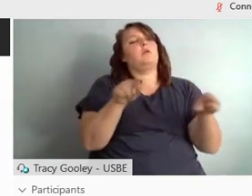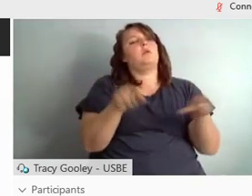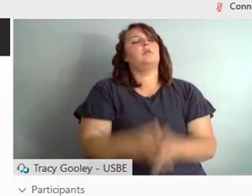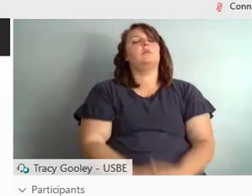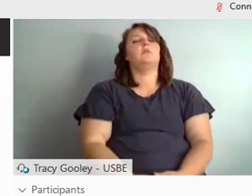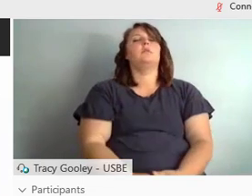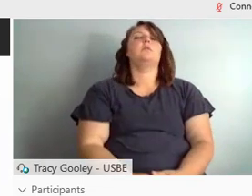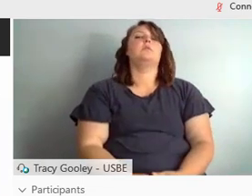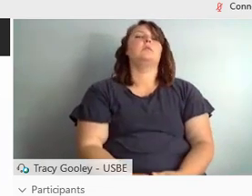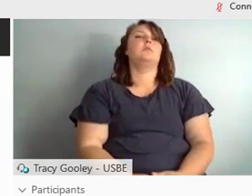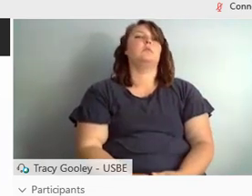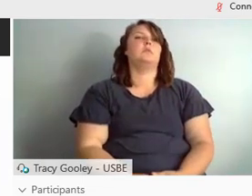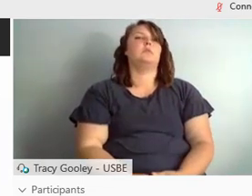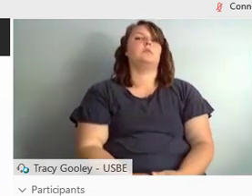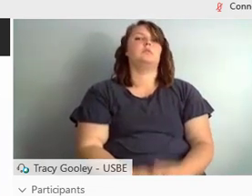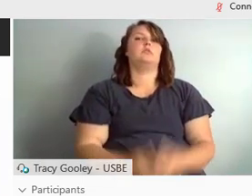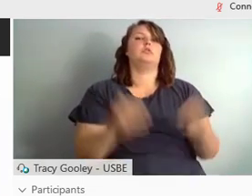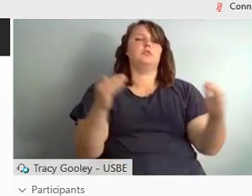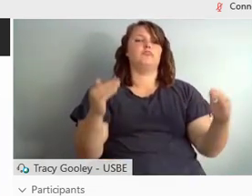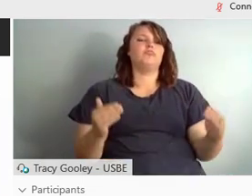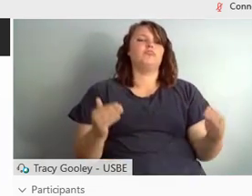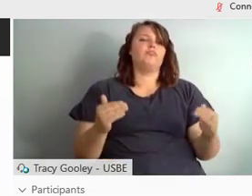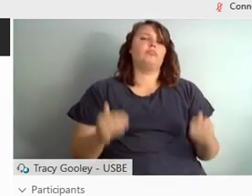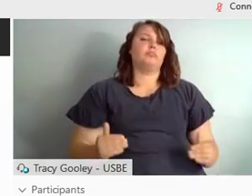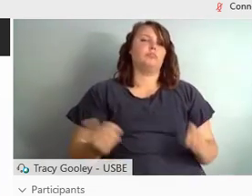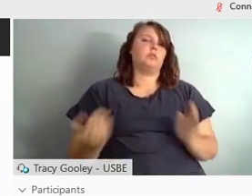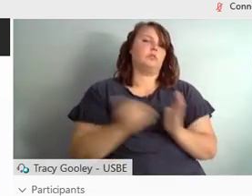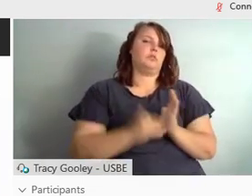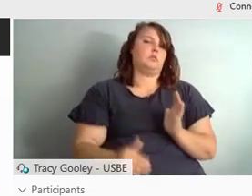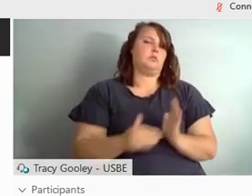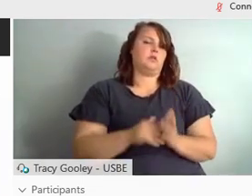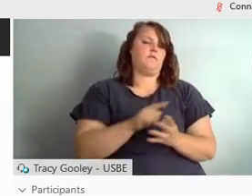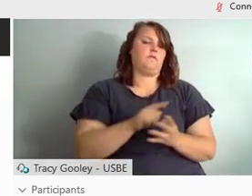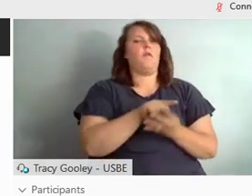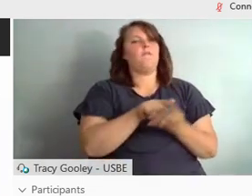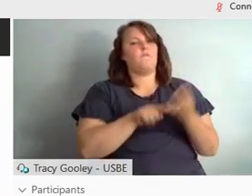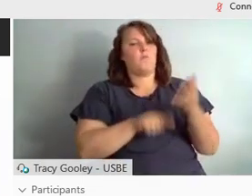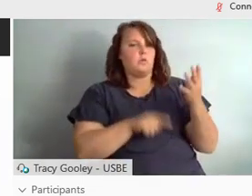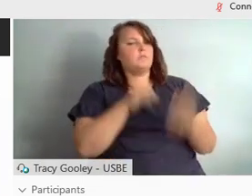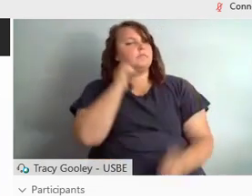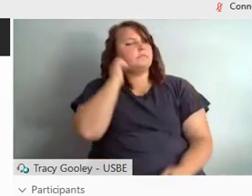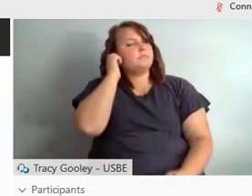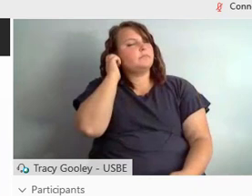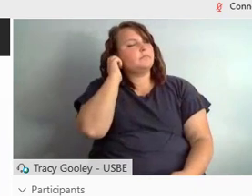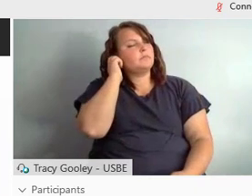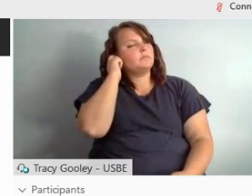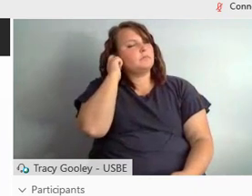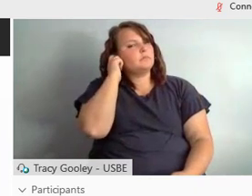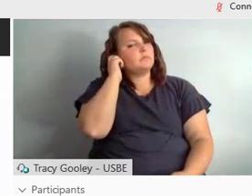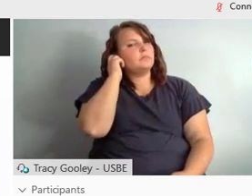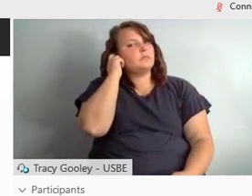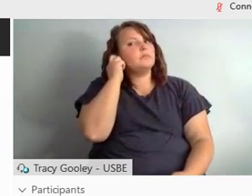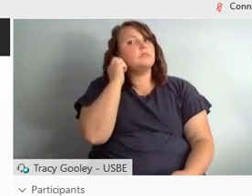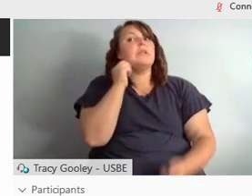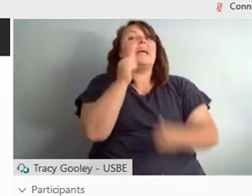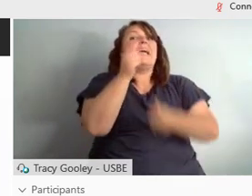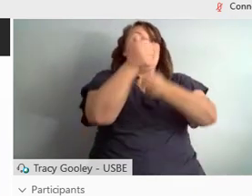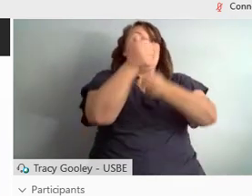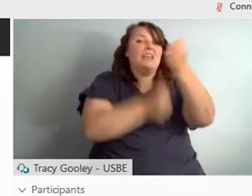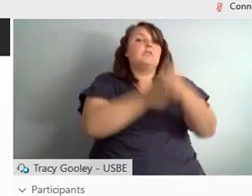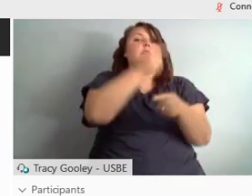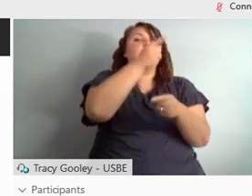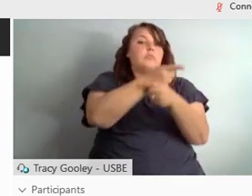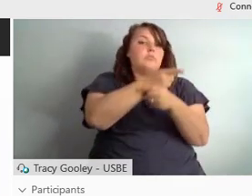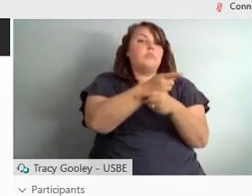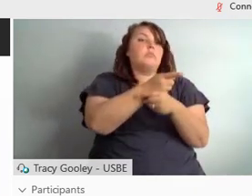button. And you'll just move your way down repeating that for all 4 rows. And it's 1 point for each